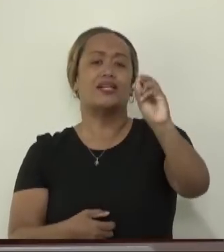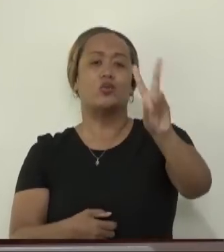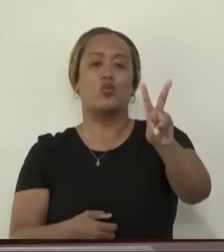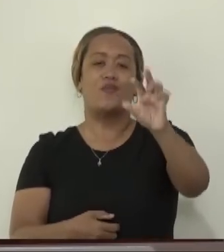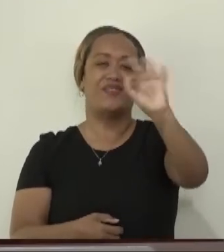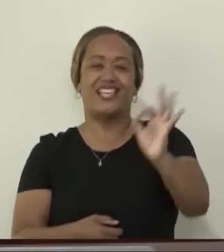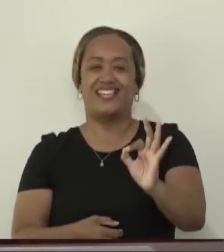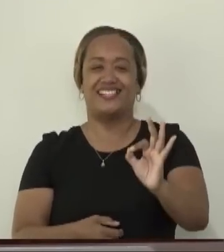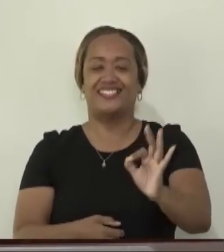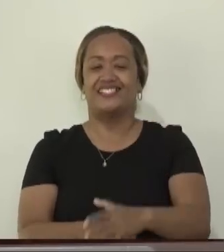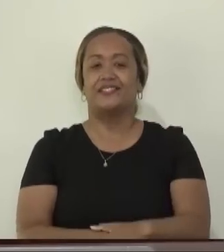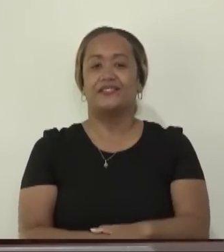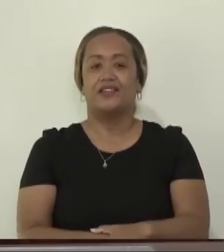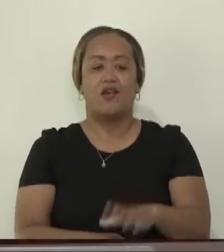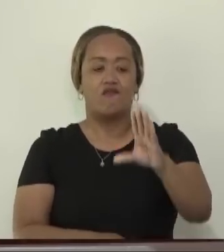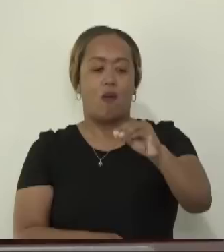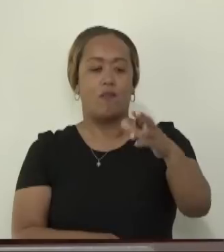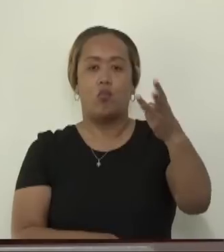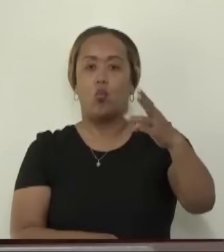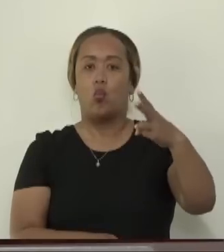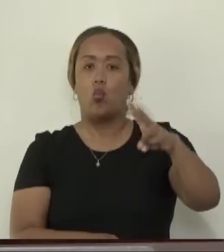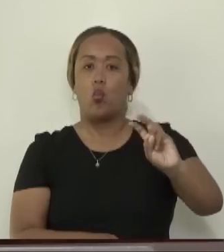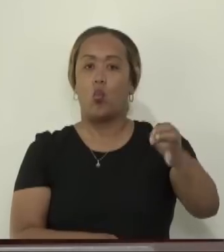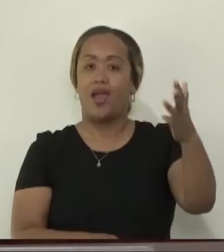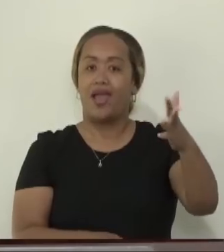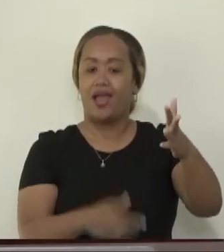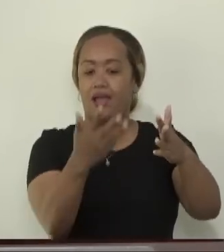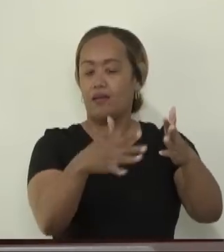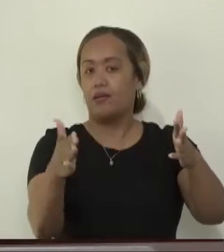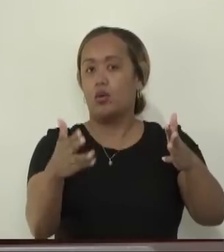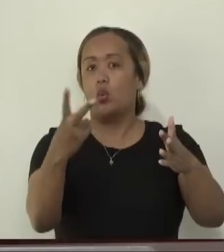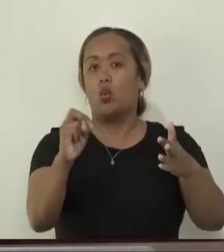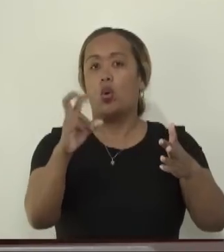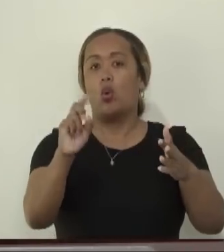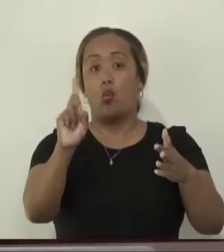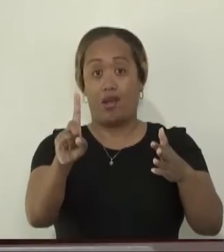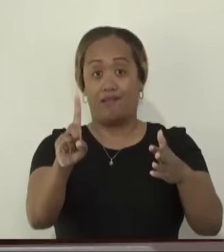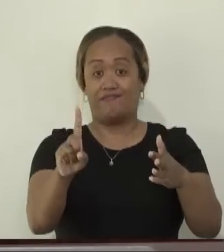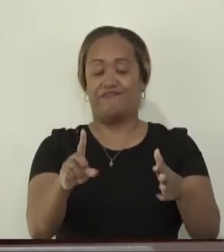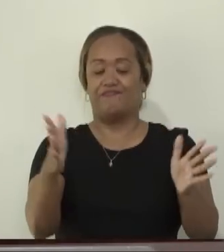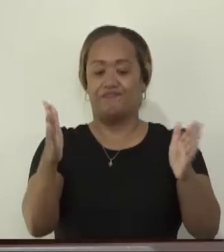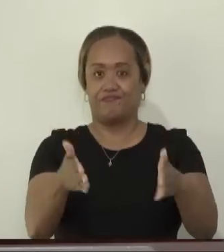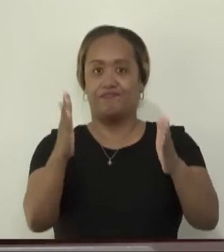22% from 2019 to the end of 2021 in real terms.